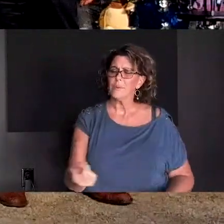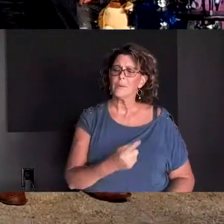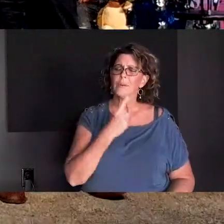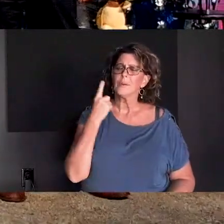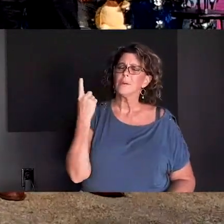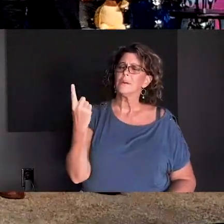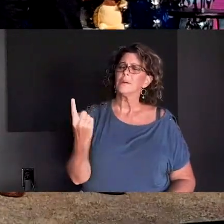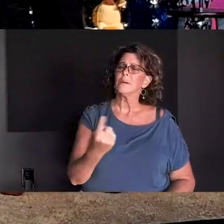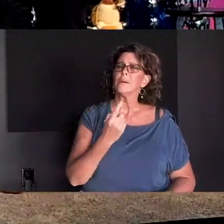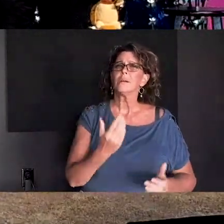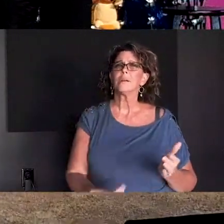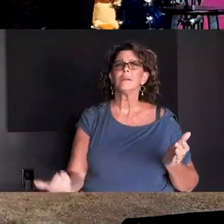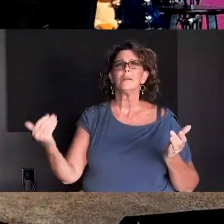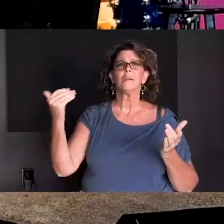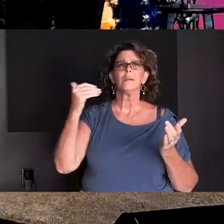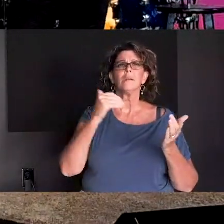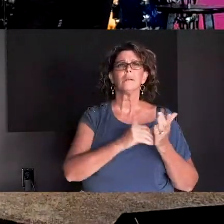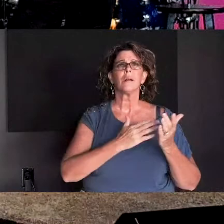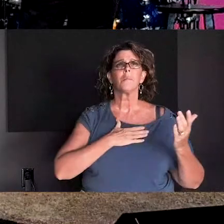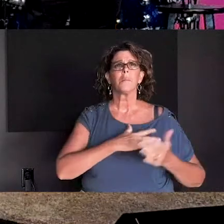oh, oh, yeah. My heart has been